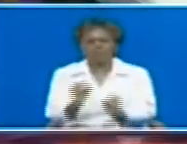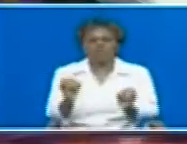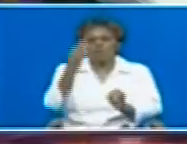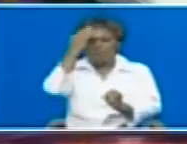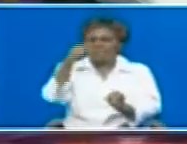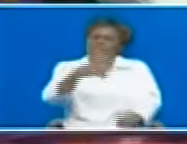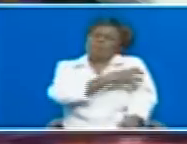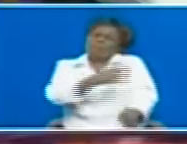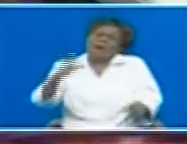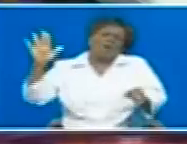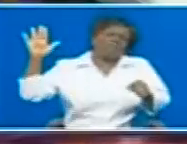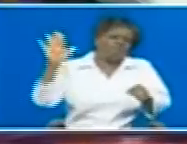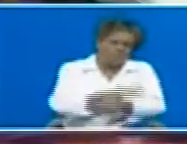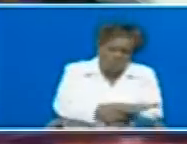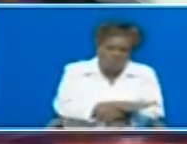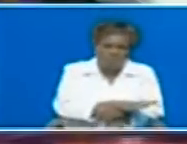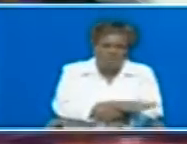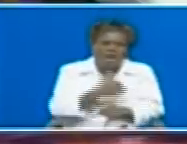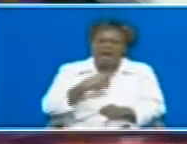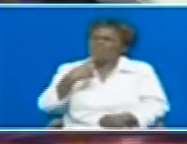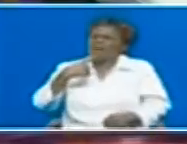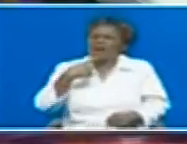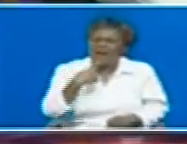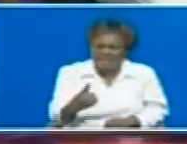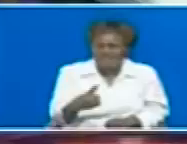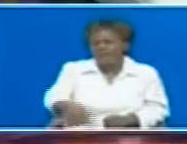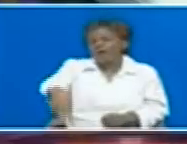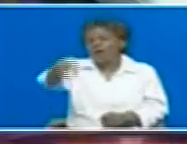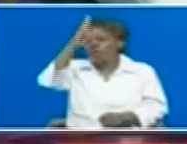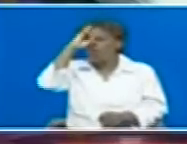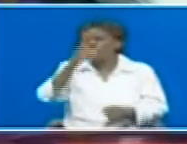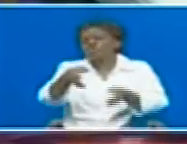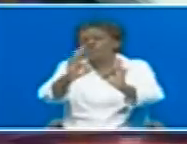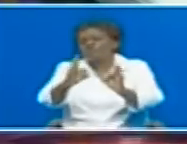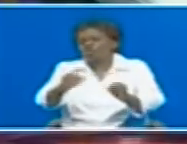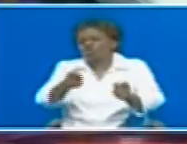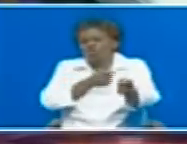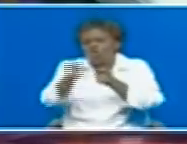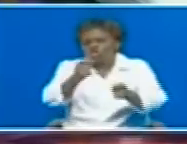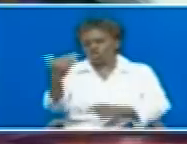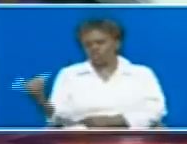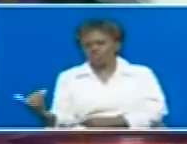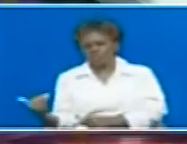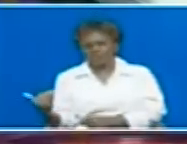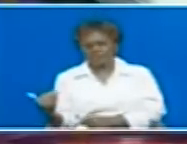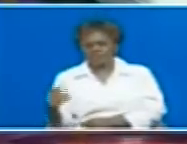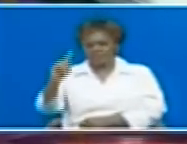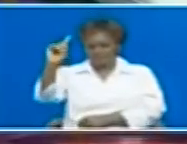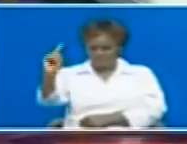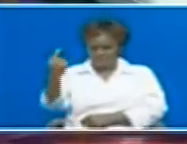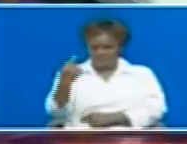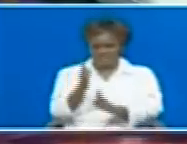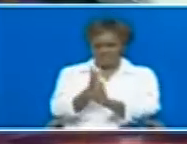is so powerful, they were able to deploy 100 police officers to deal with school kids. Okay, let me respond to that. Go. First of all,